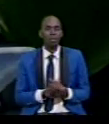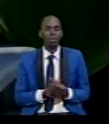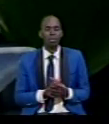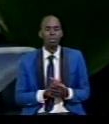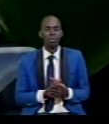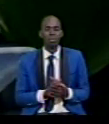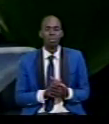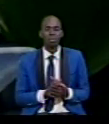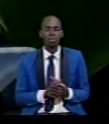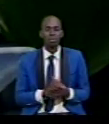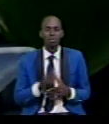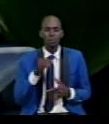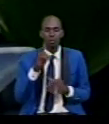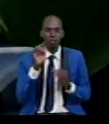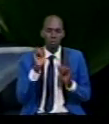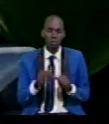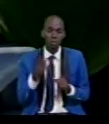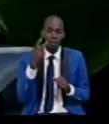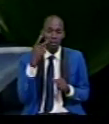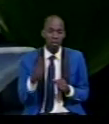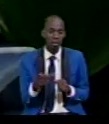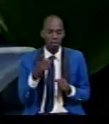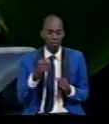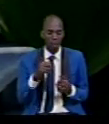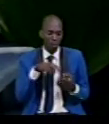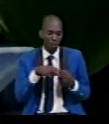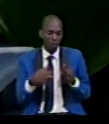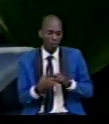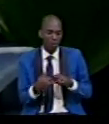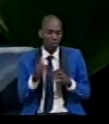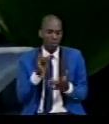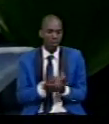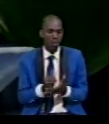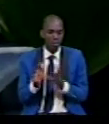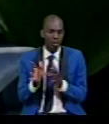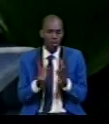You can see the problem Jesus solved.